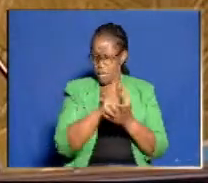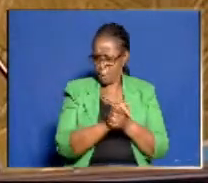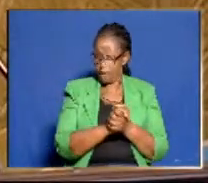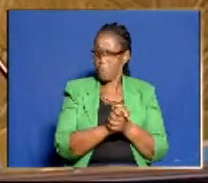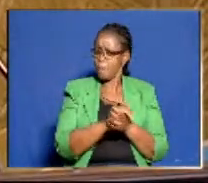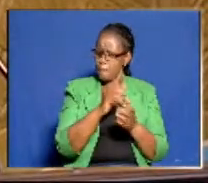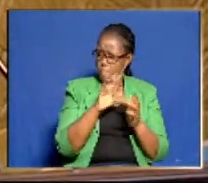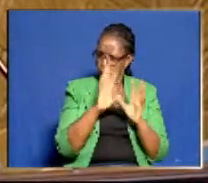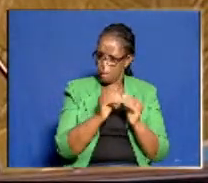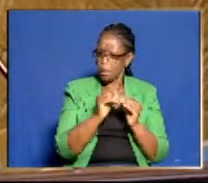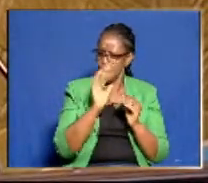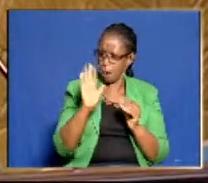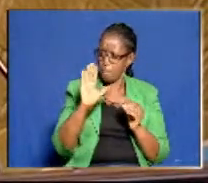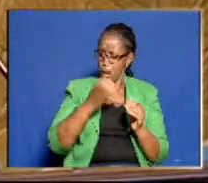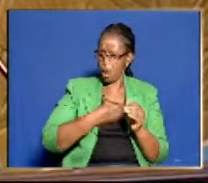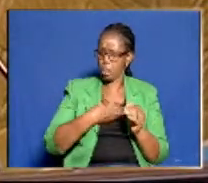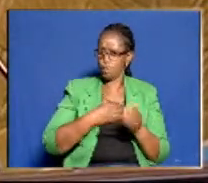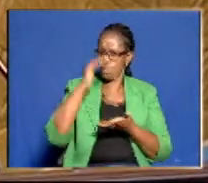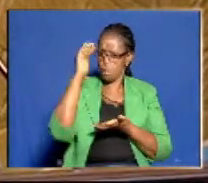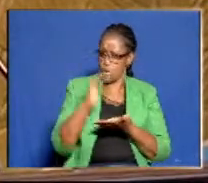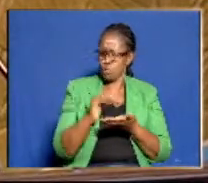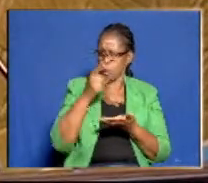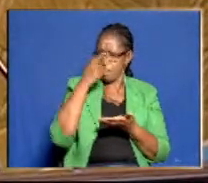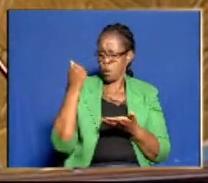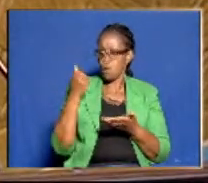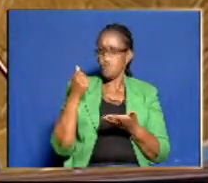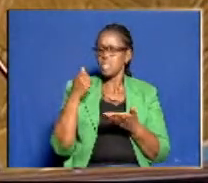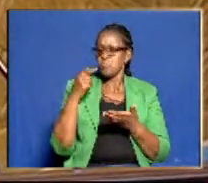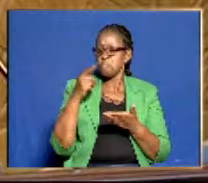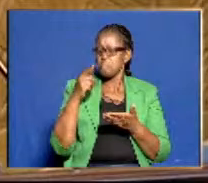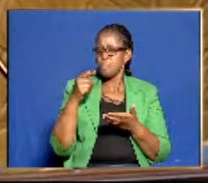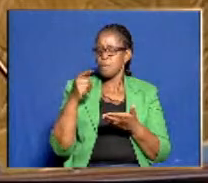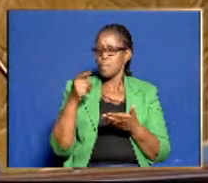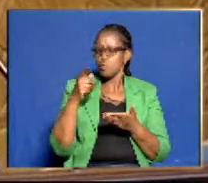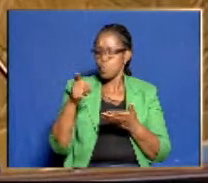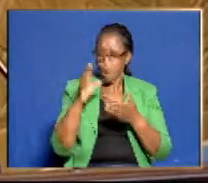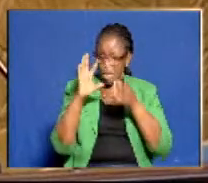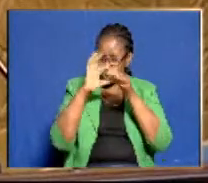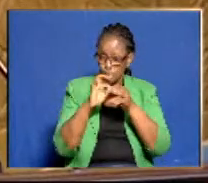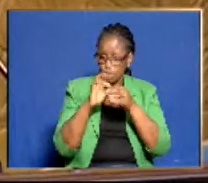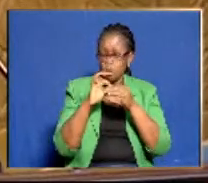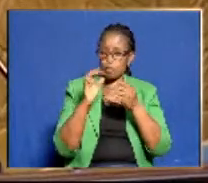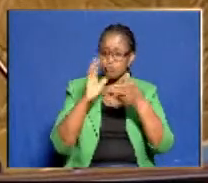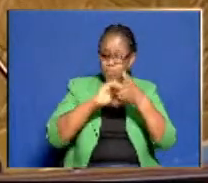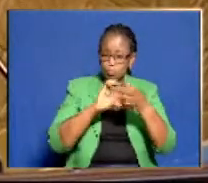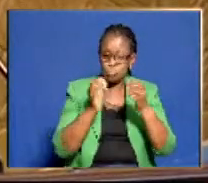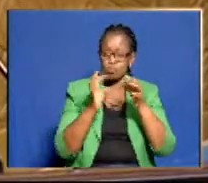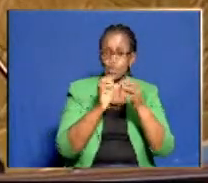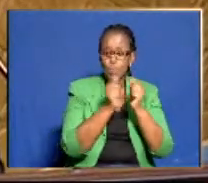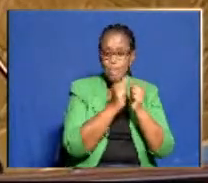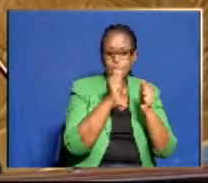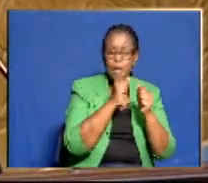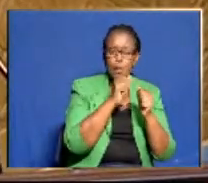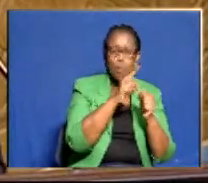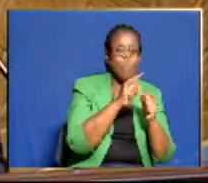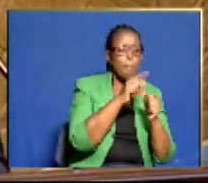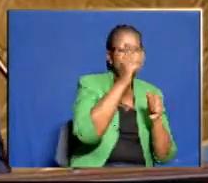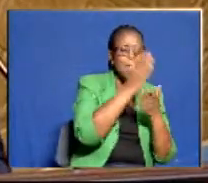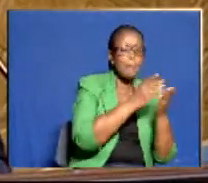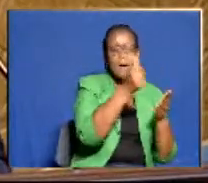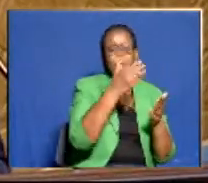of associating with one person or the other one that may not look desirable to some quarters.